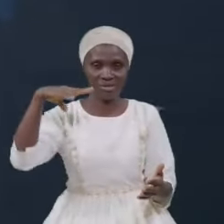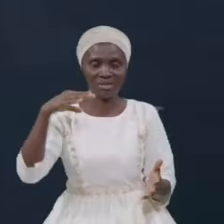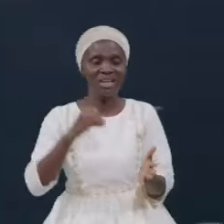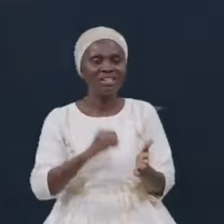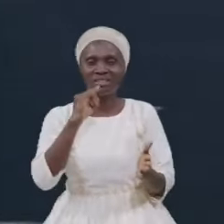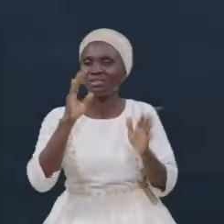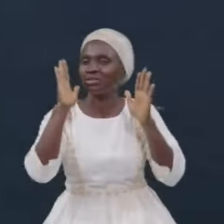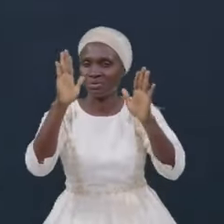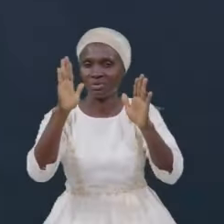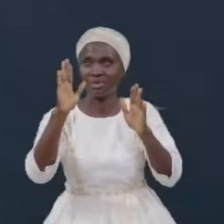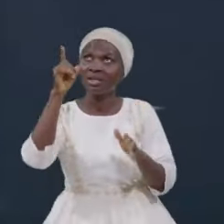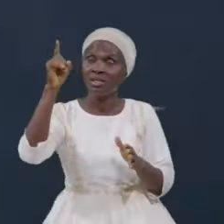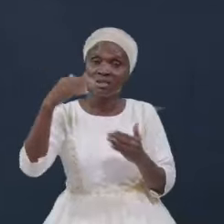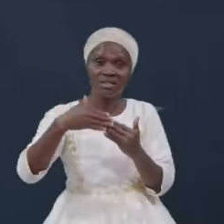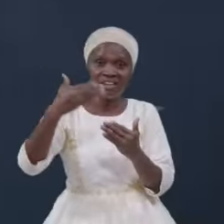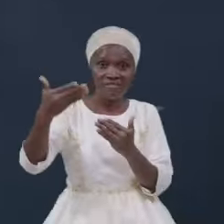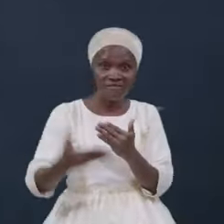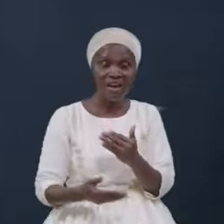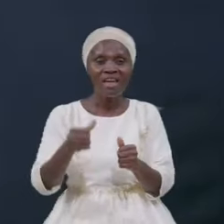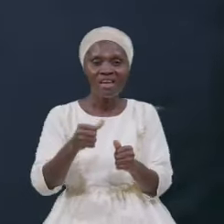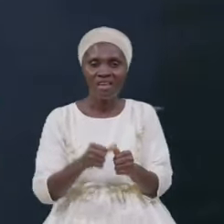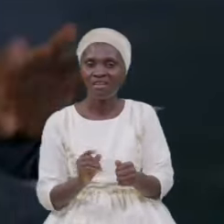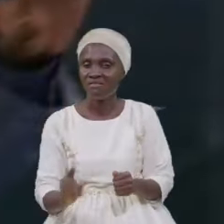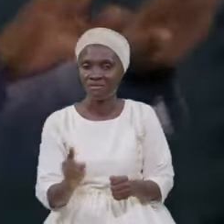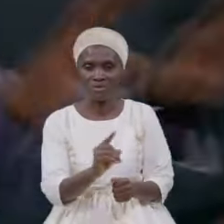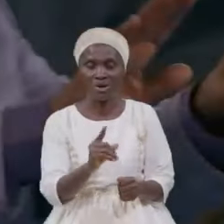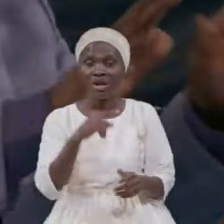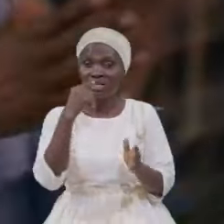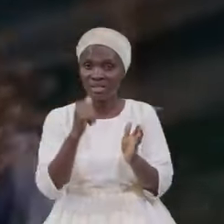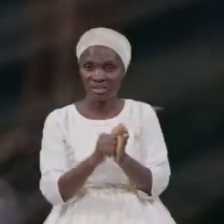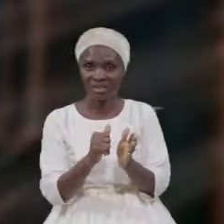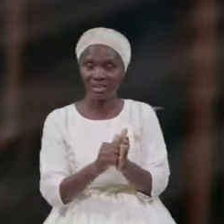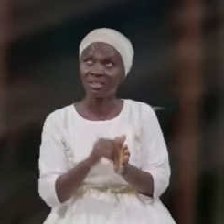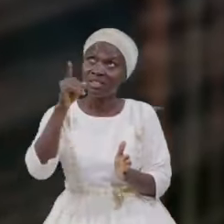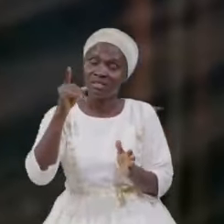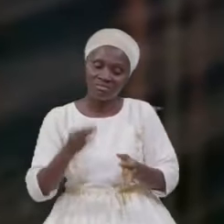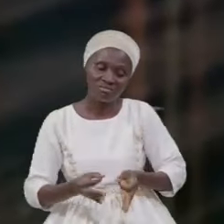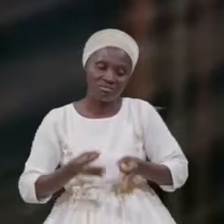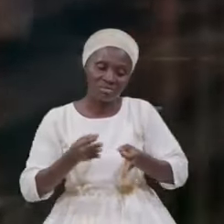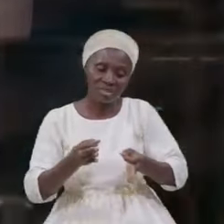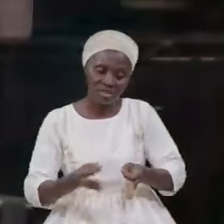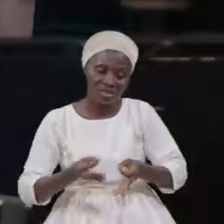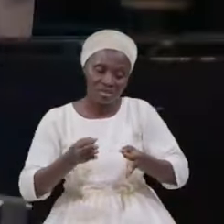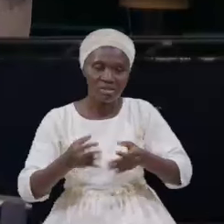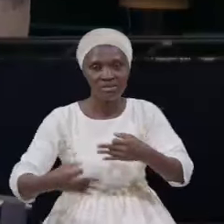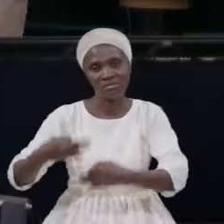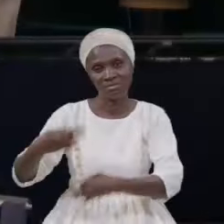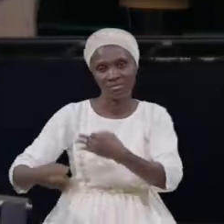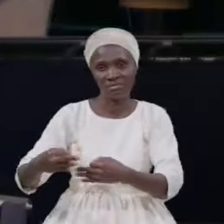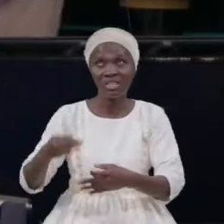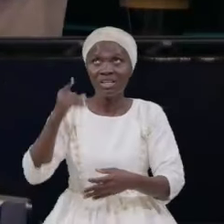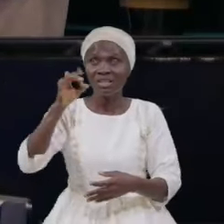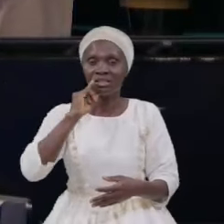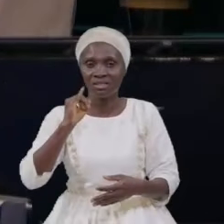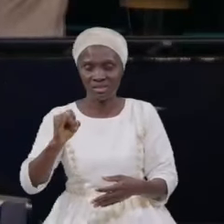I'm delaying the judgment. I'm pushing ahead the judgment. You remember? For